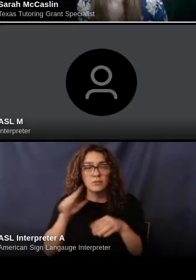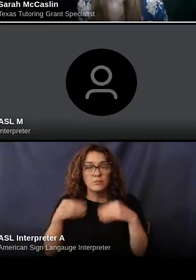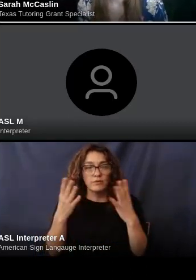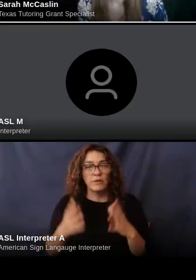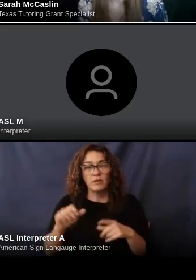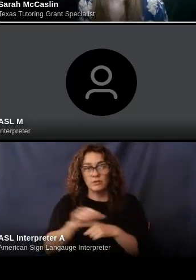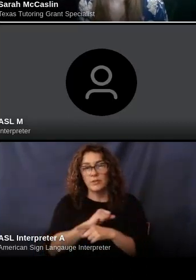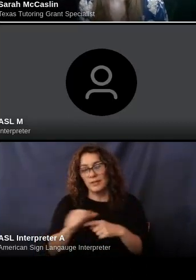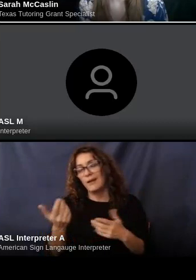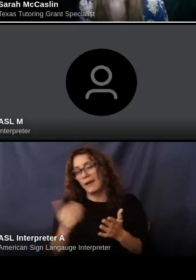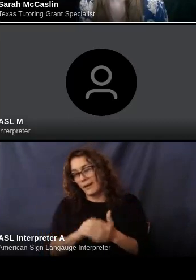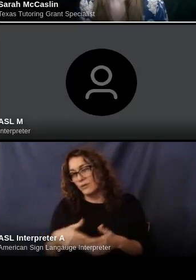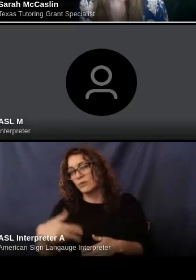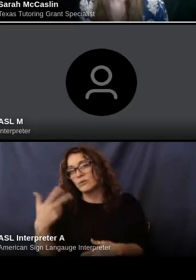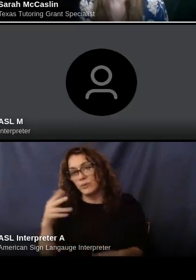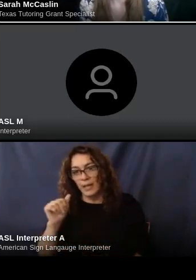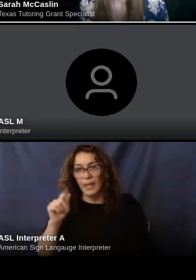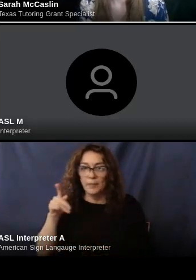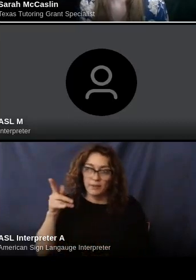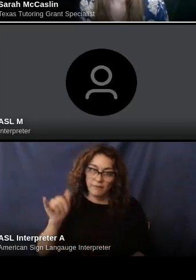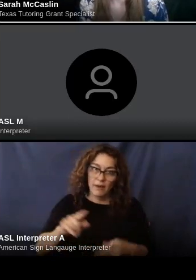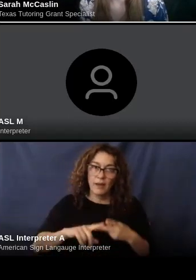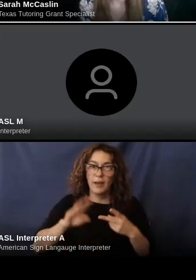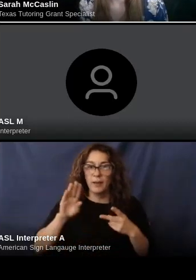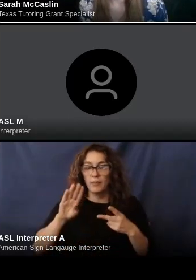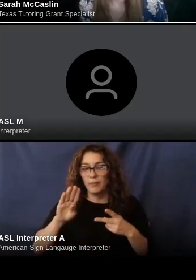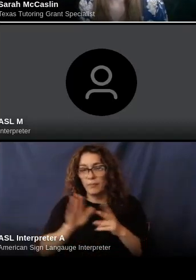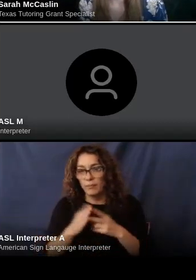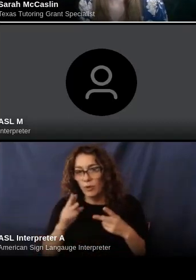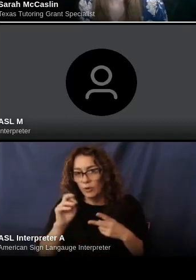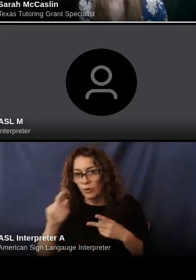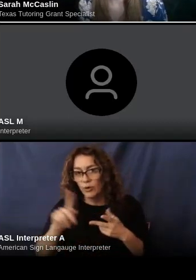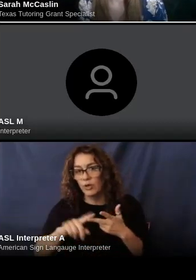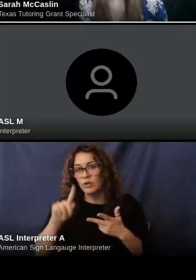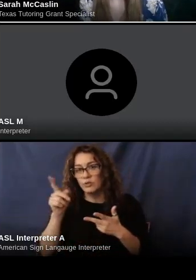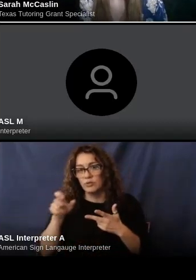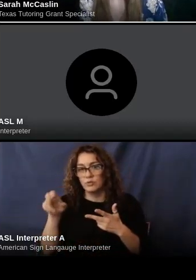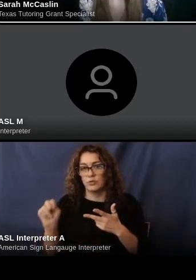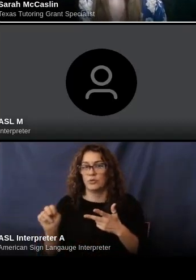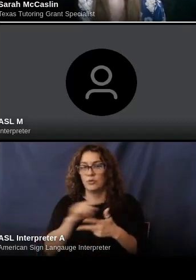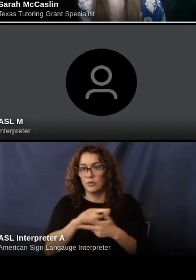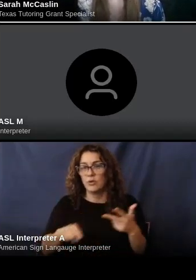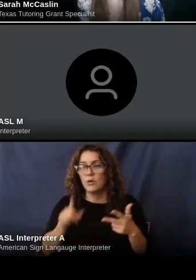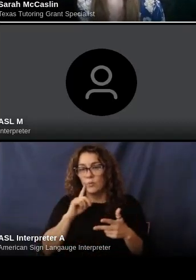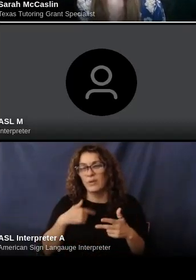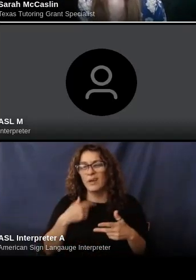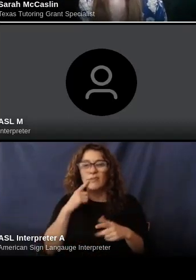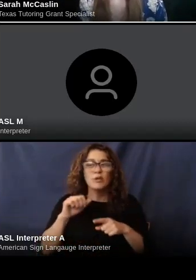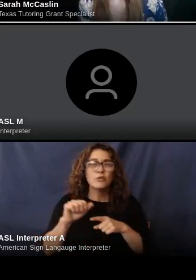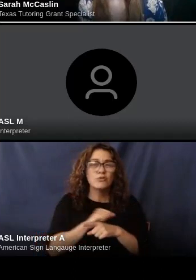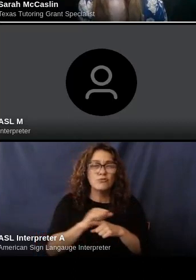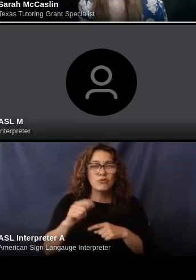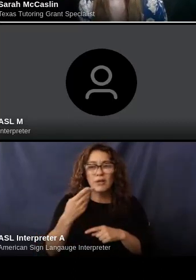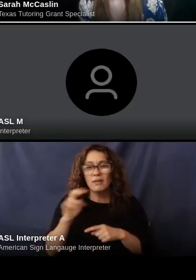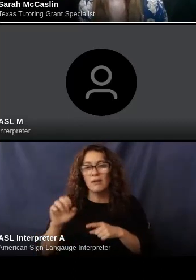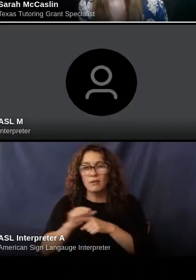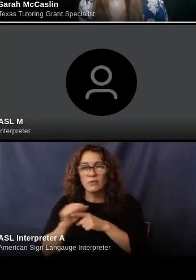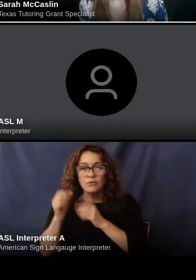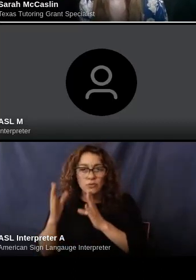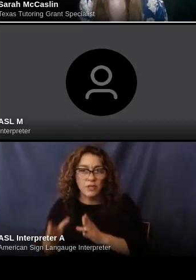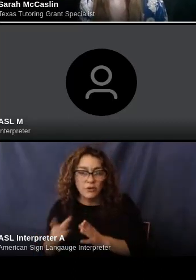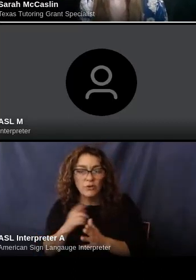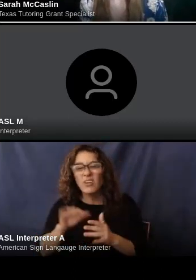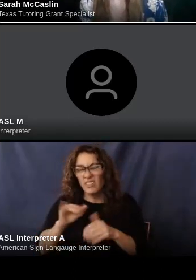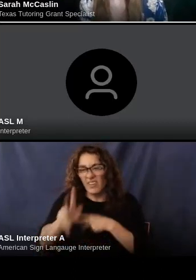Booknook, and Zern have trained our ESCs to be able to either facilitate or trainer of trainer method, give your